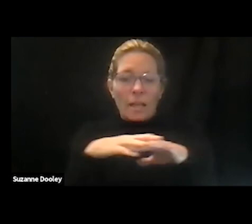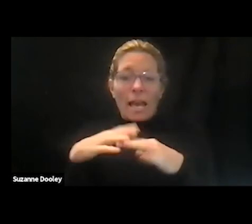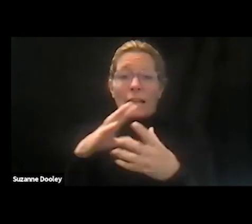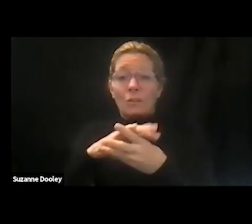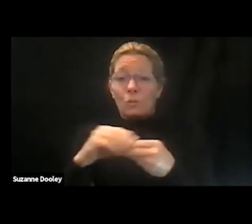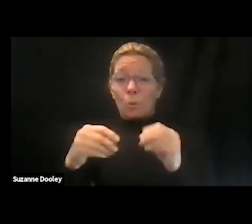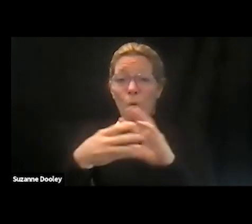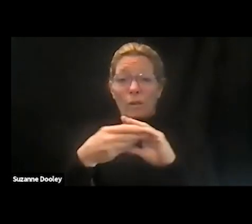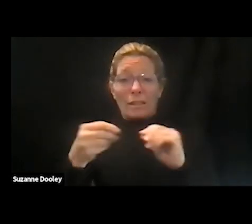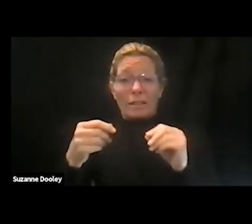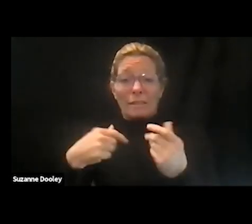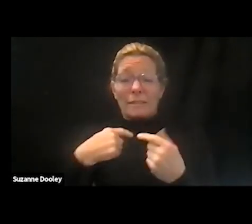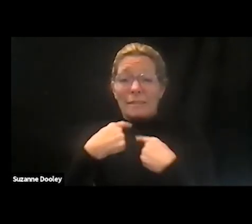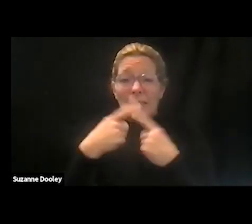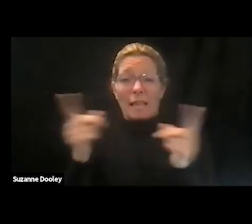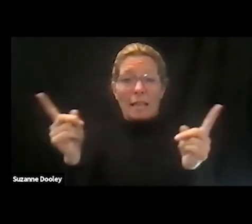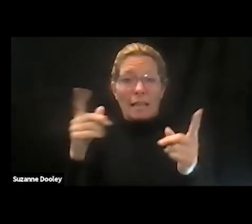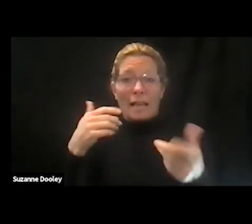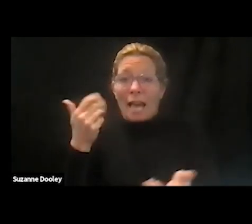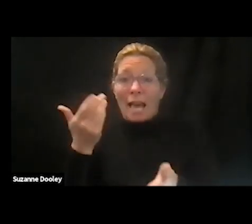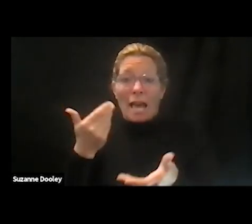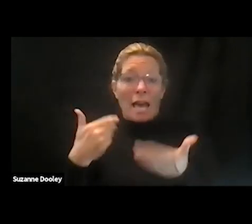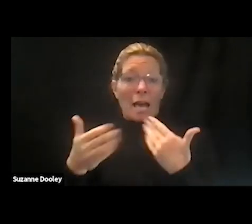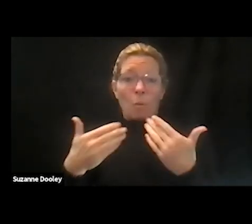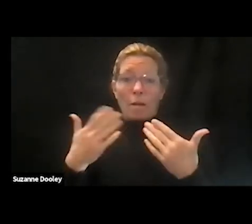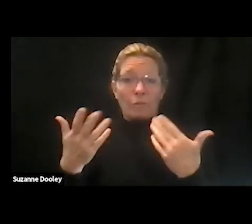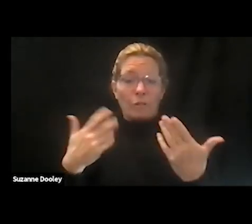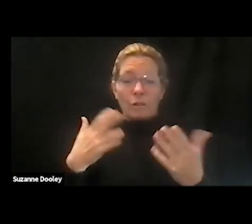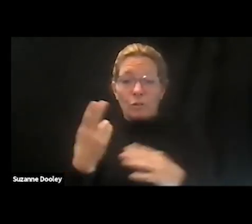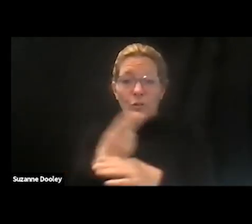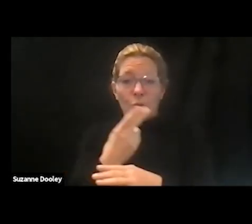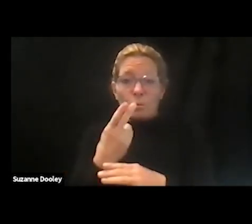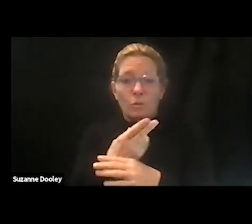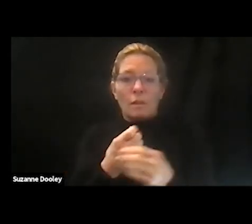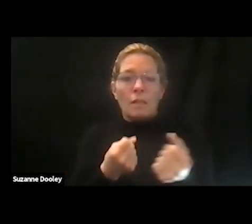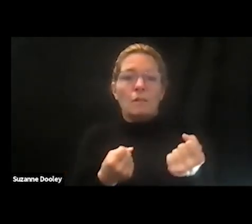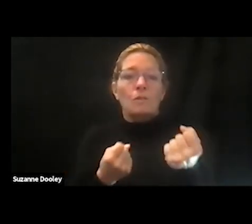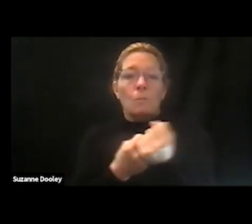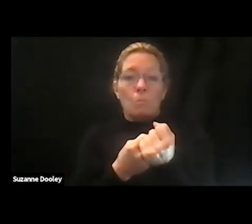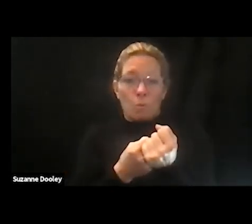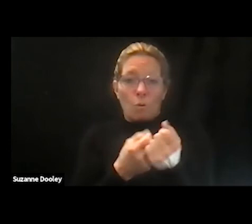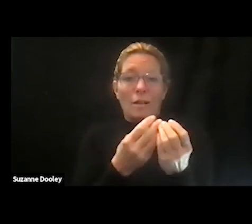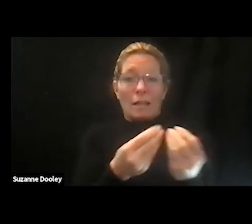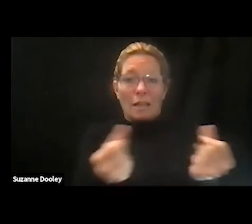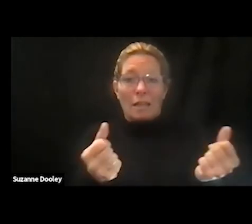is used can be one way to support healing and bridge communities.